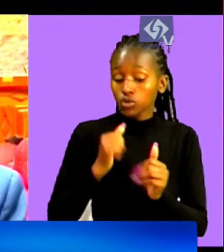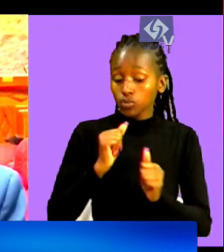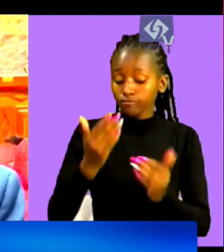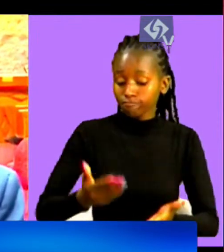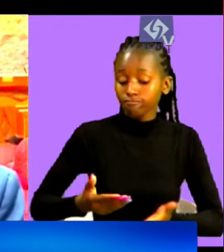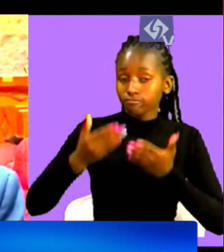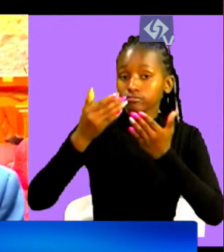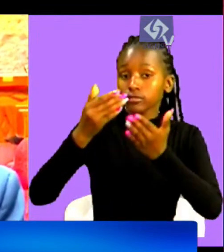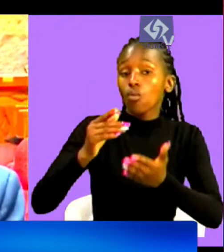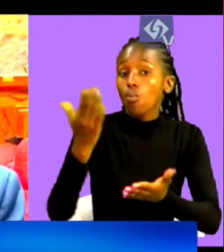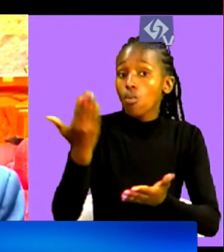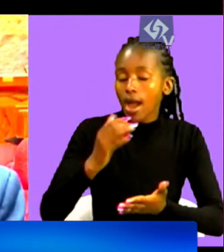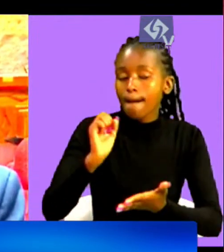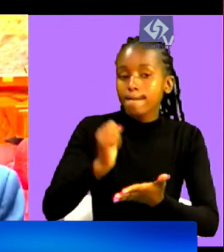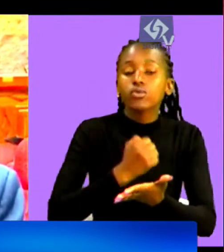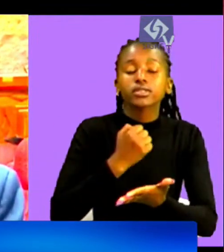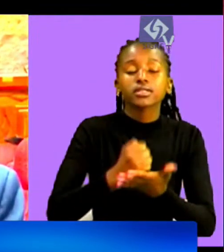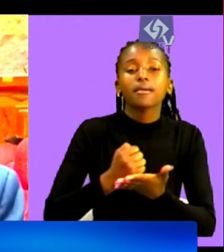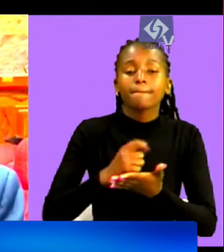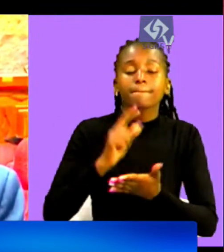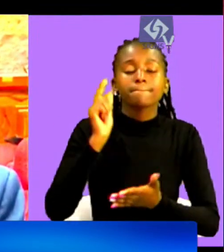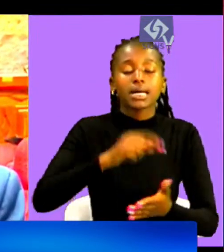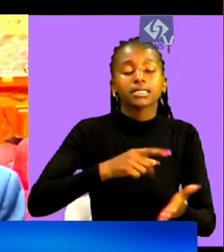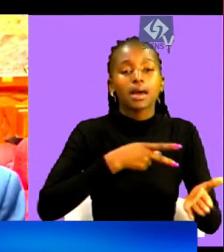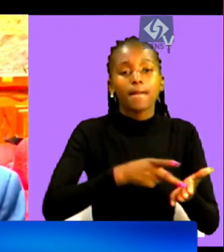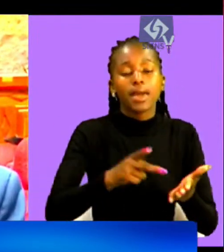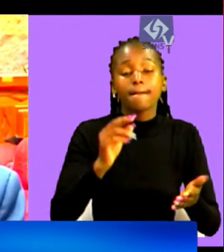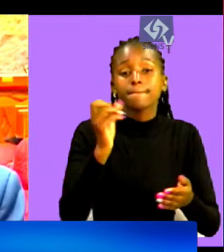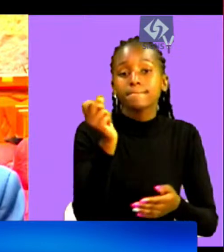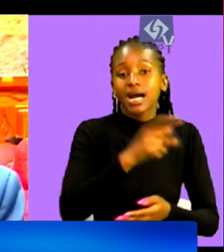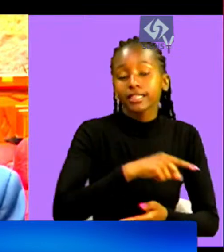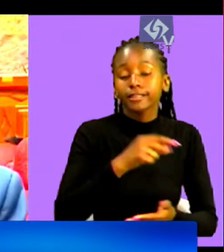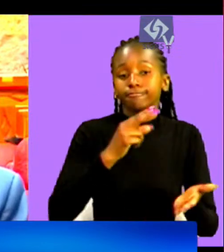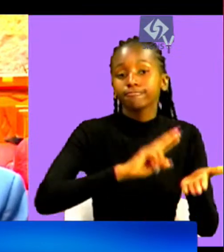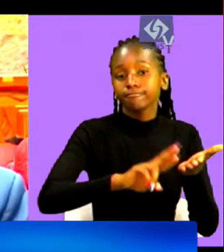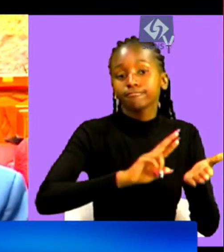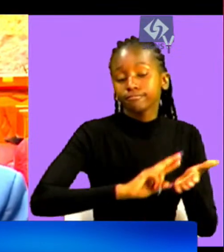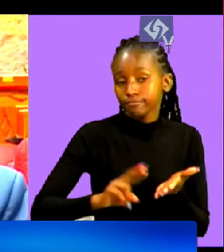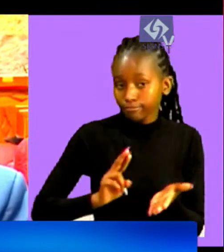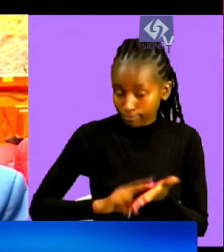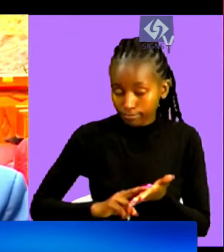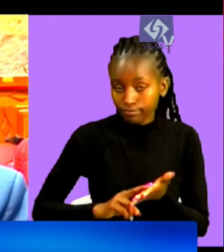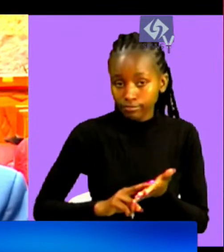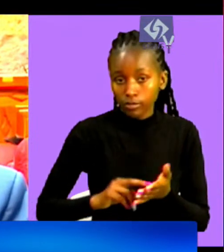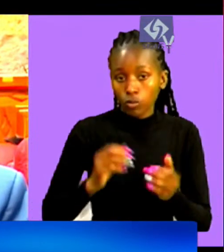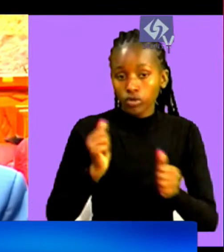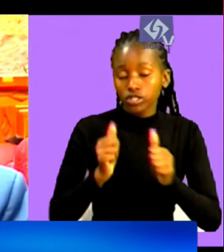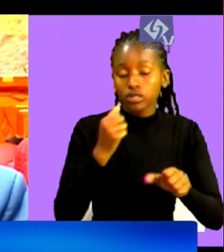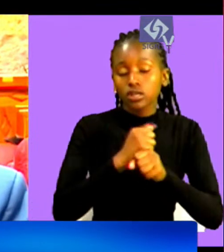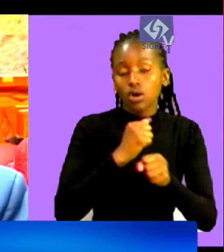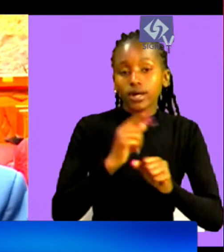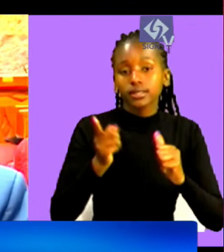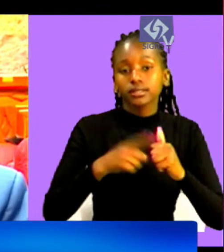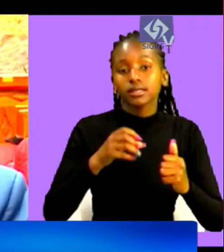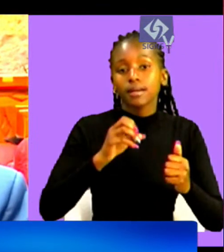salaries that has been owed to workers or close to 6 months.